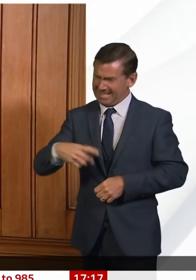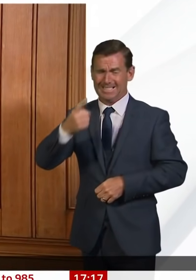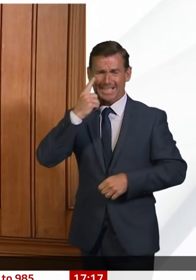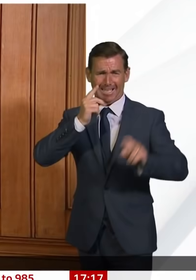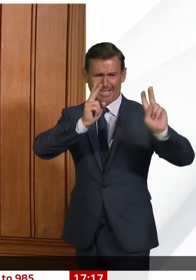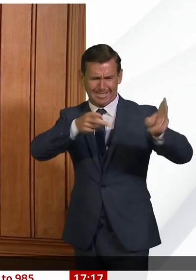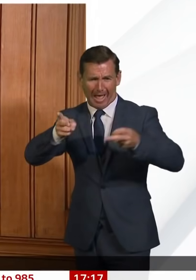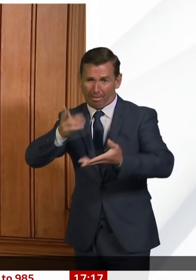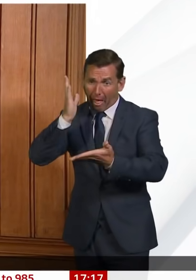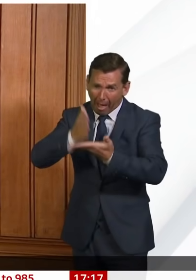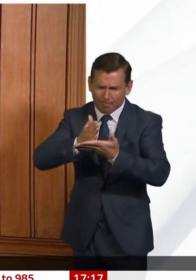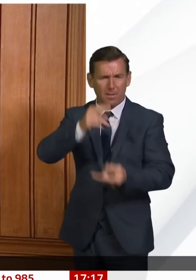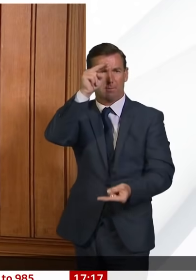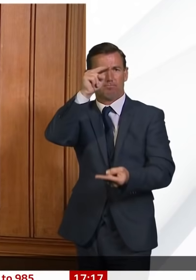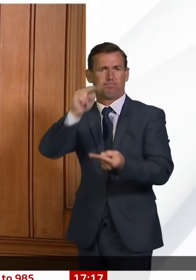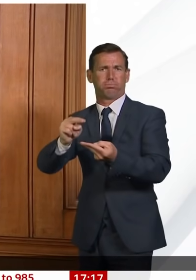turn. Thank you.